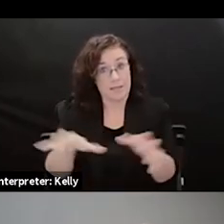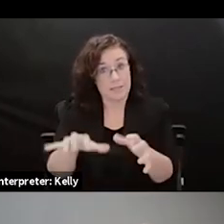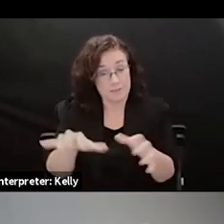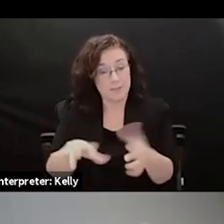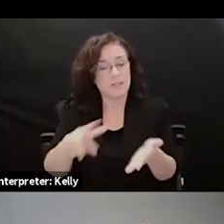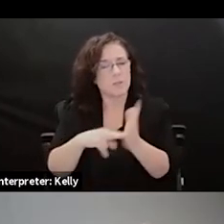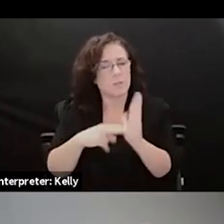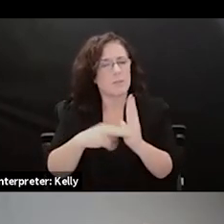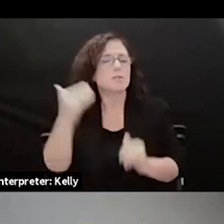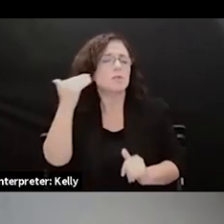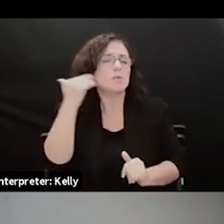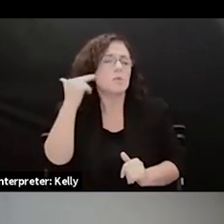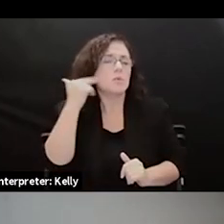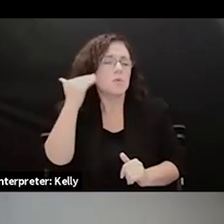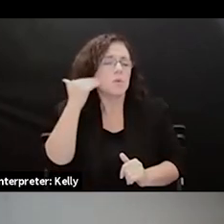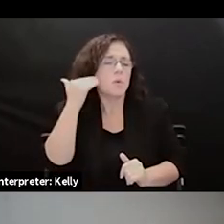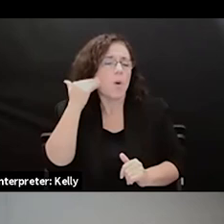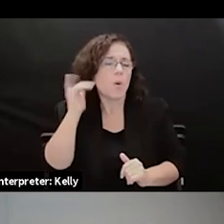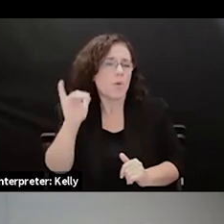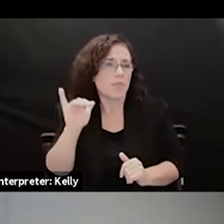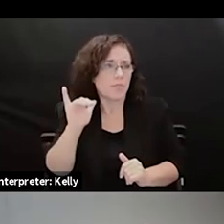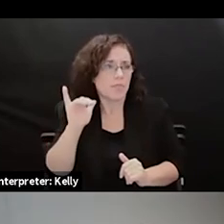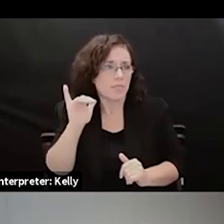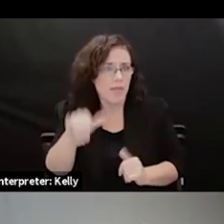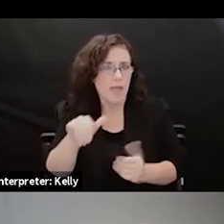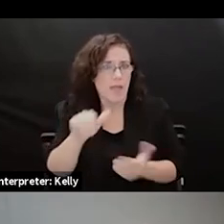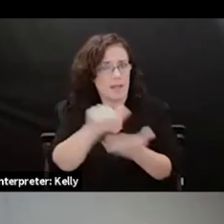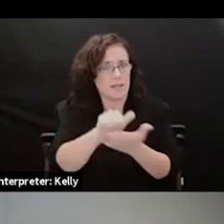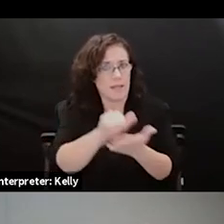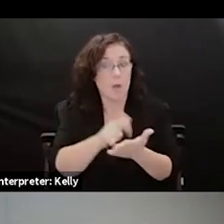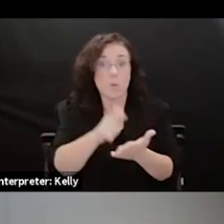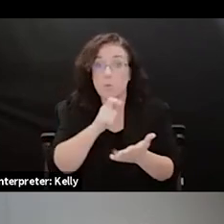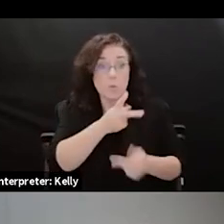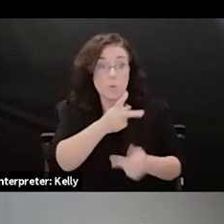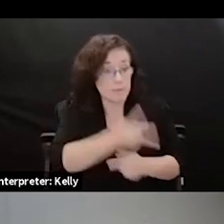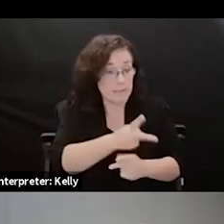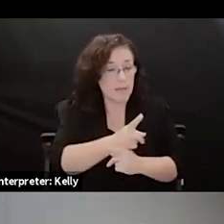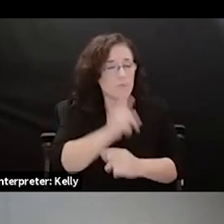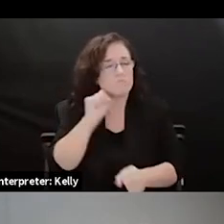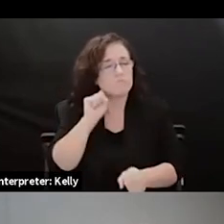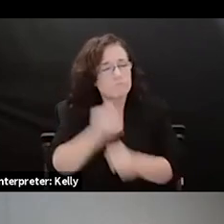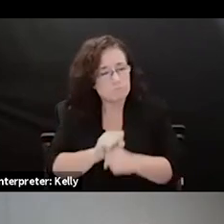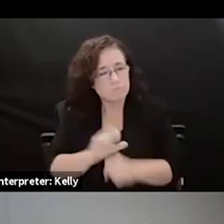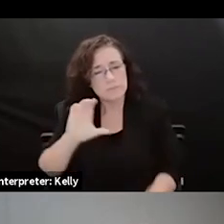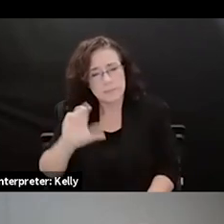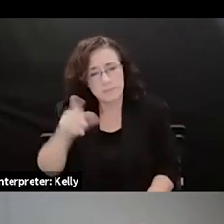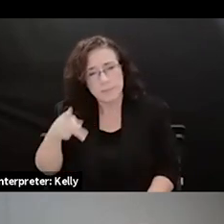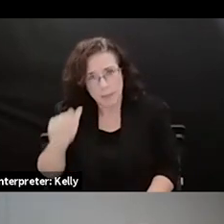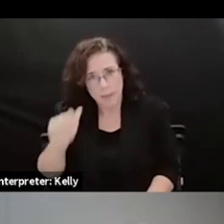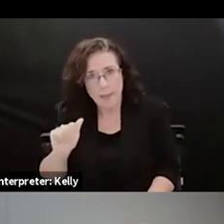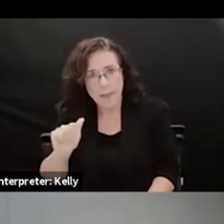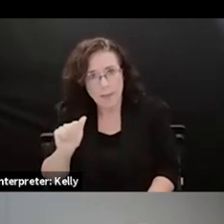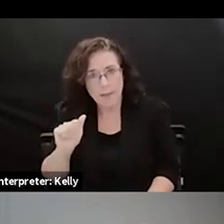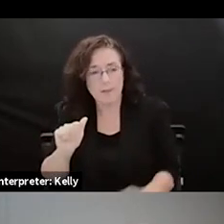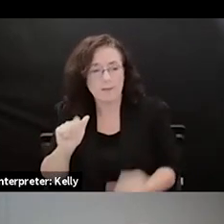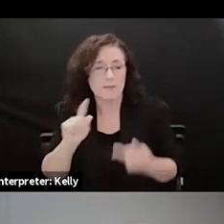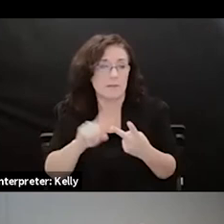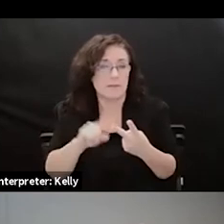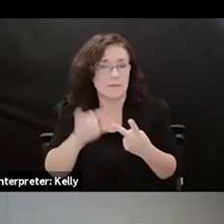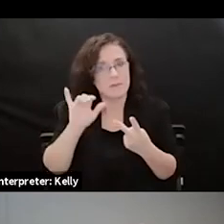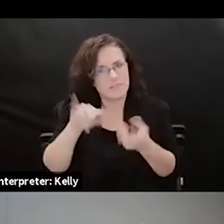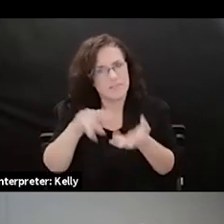accountant maybe somebody at the district office i mean it would almost be you know that willingness to invest in another um